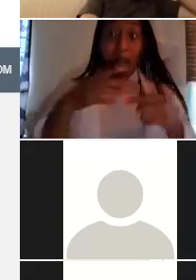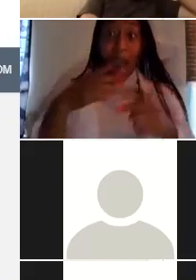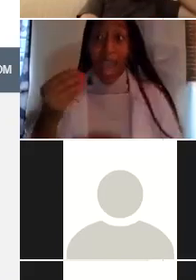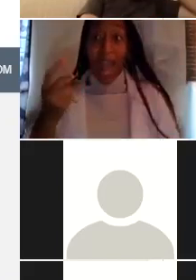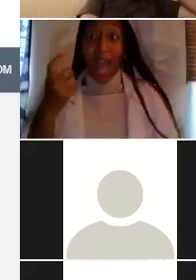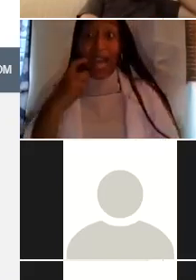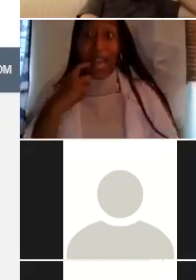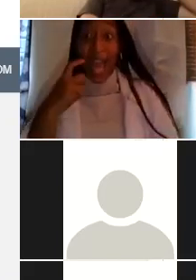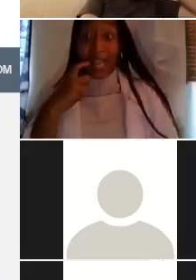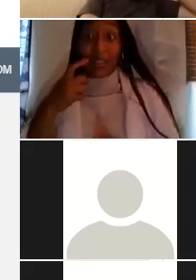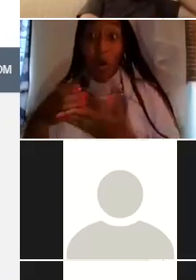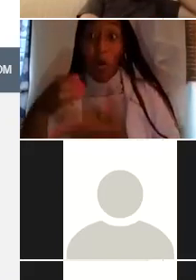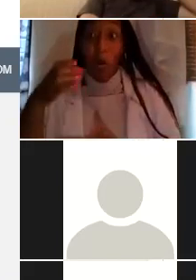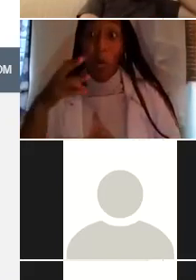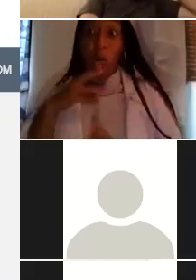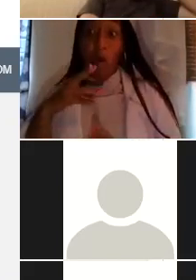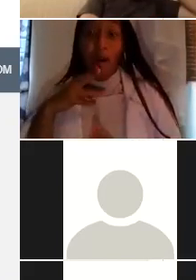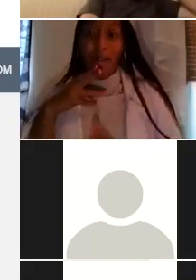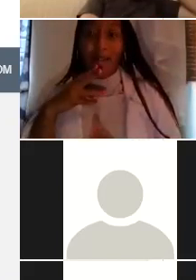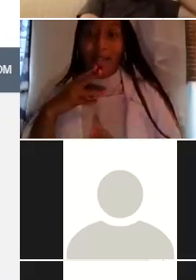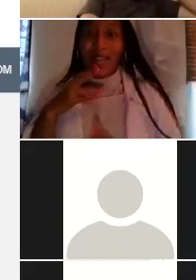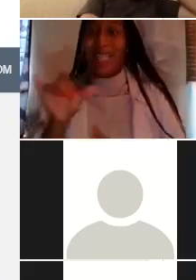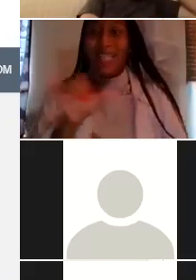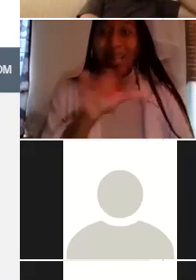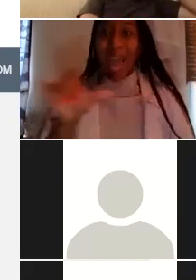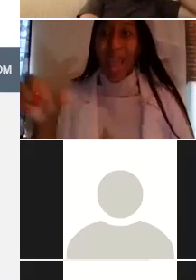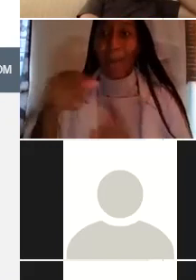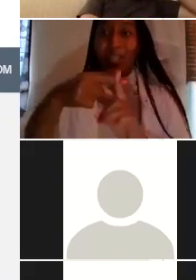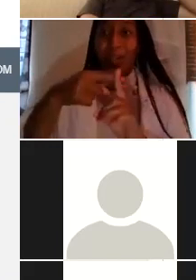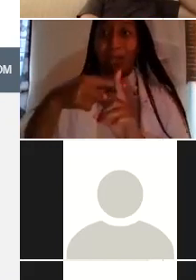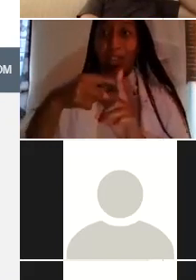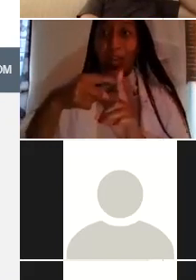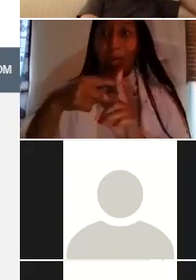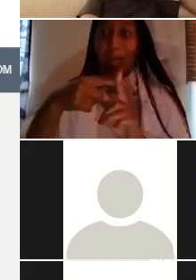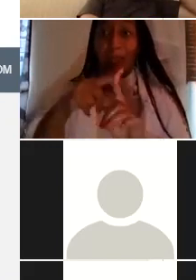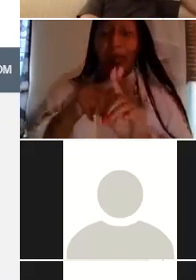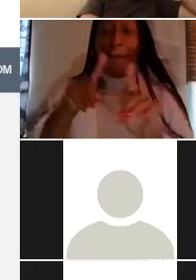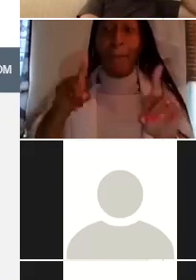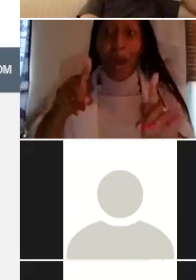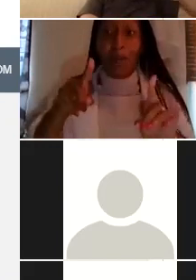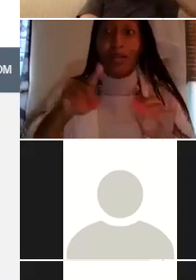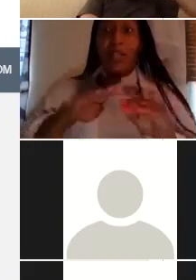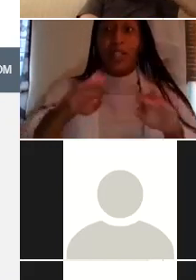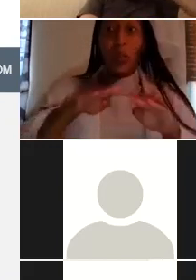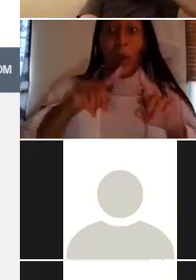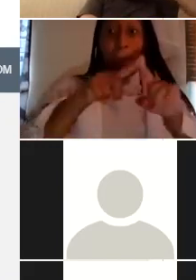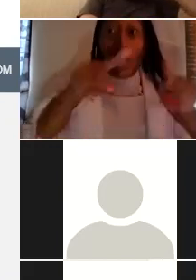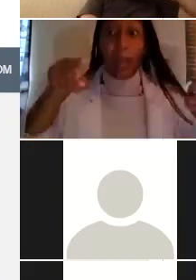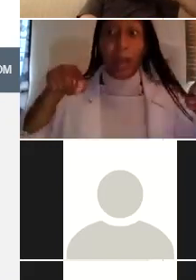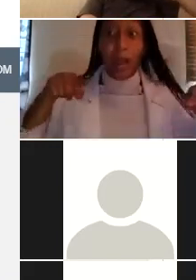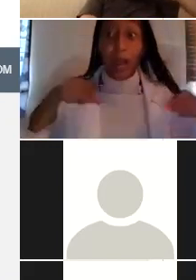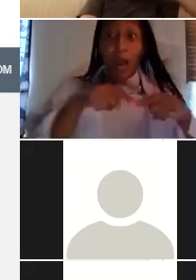But the swimming pool is going to have a whole lot more thermal energy, heat, than the glass. Why? Because you have more of it,